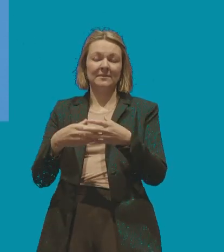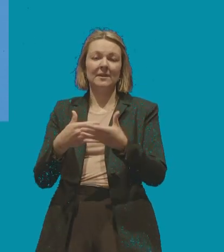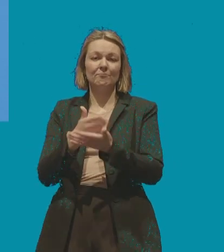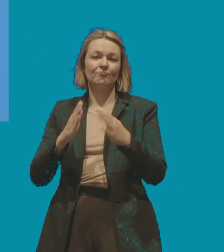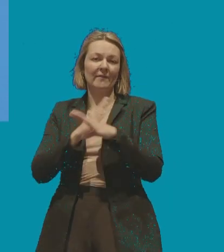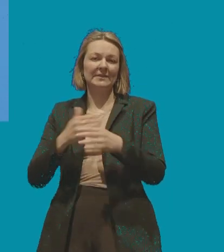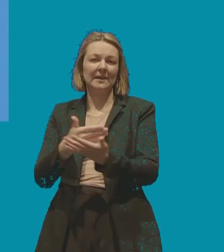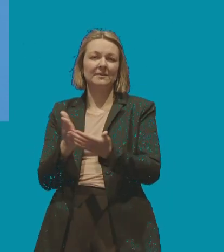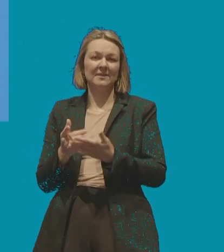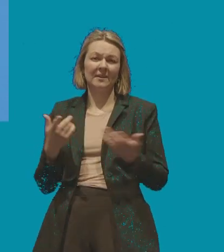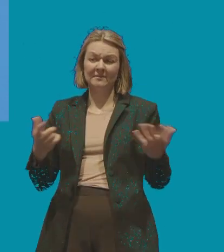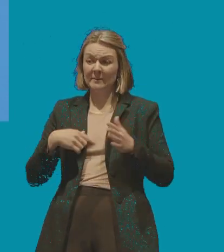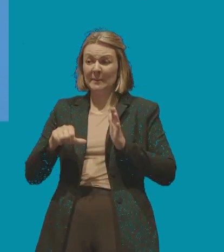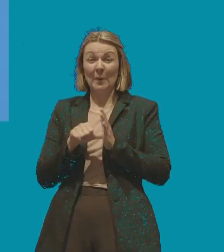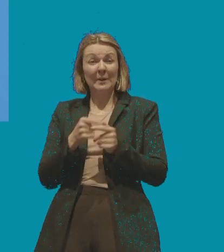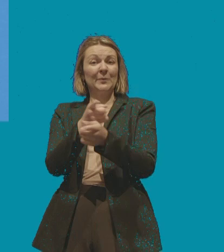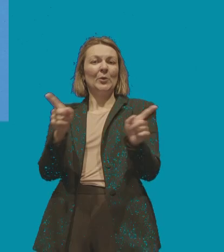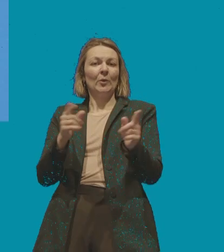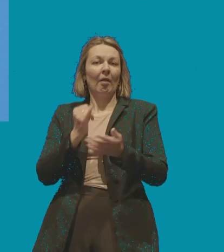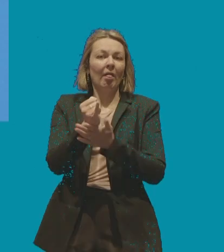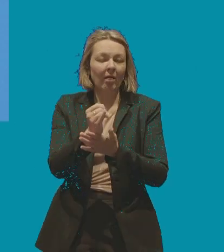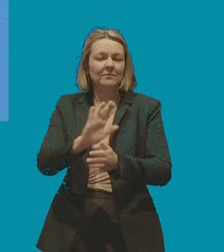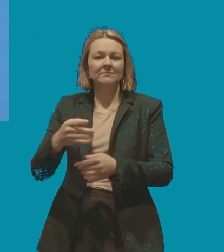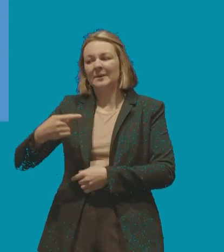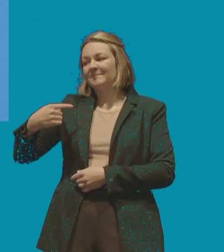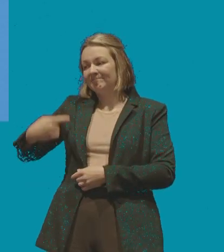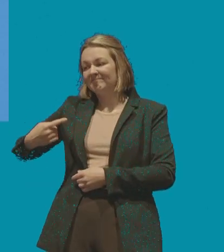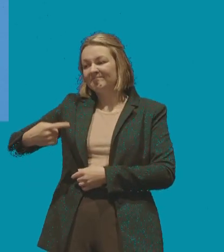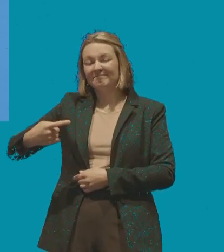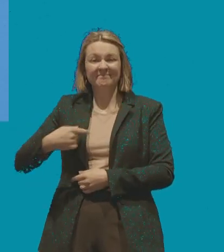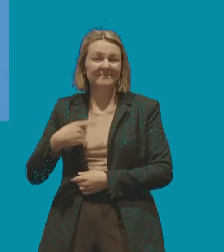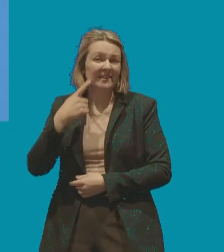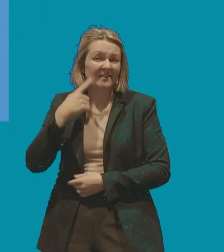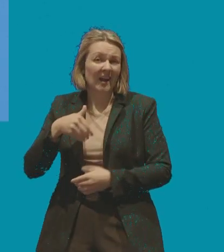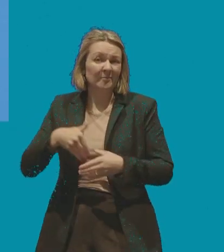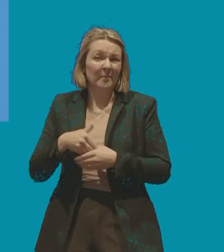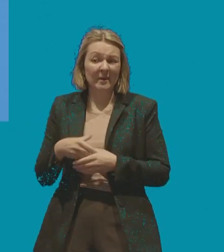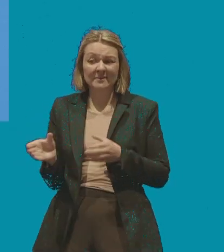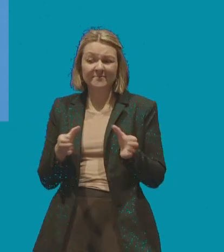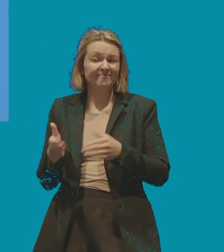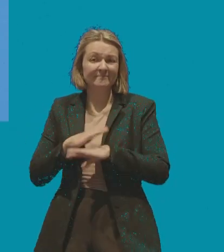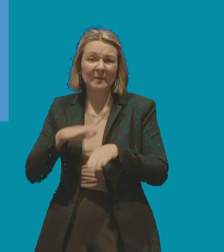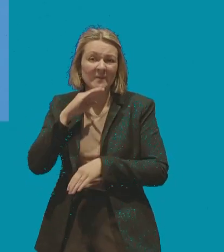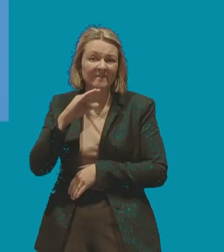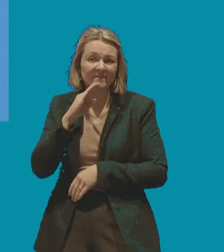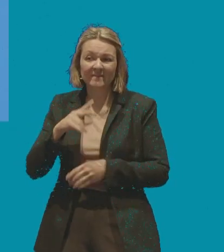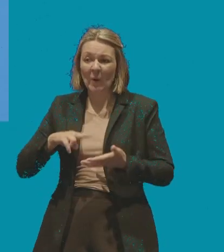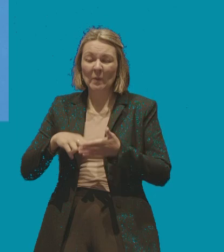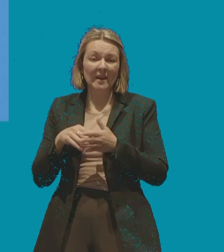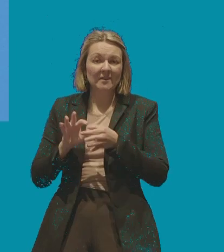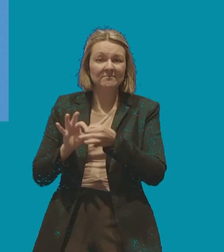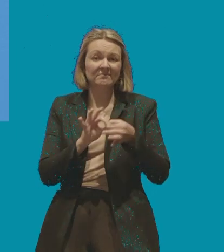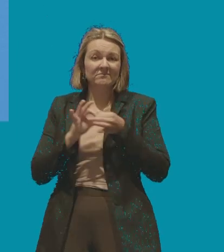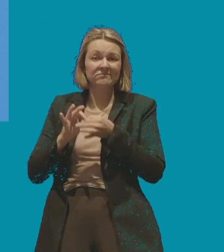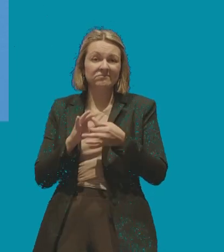been around for the last decade, 2 decades, 3 decades. Not recruiting enough young members, not organising enough workers in the private